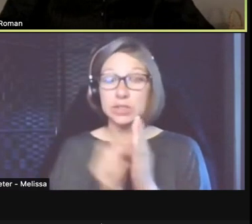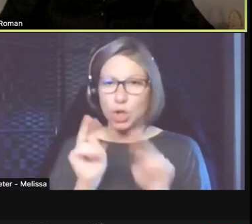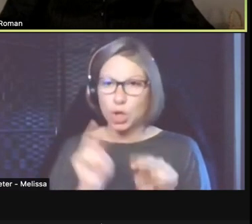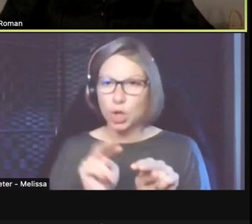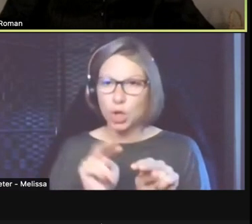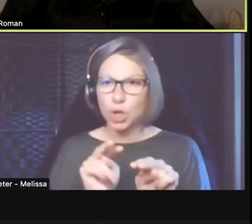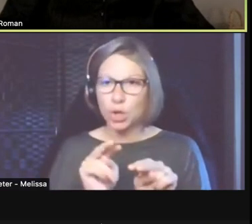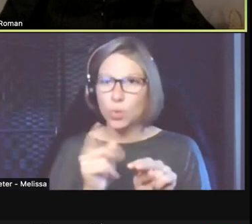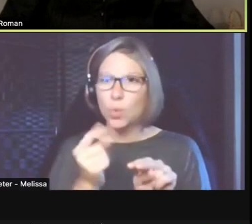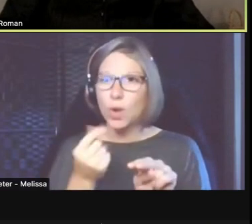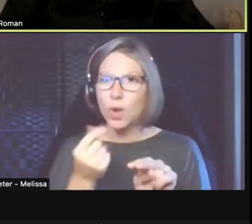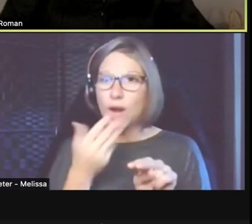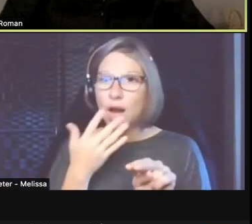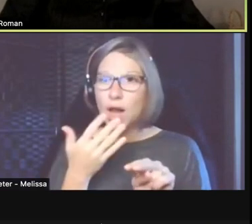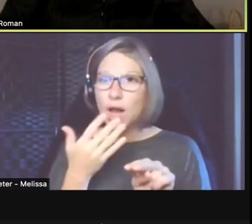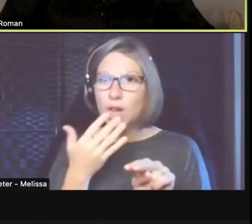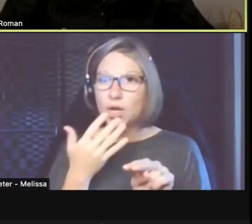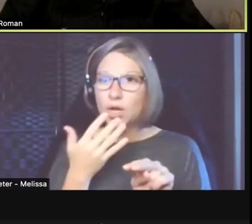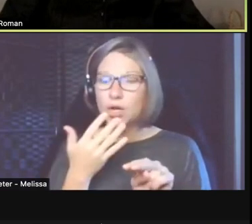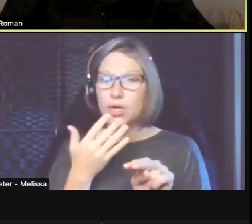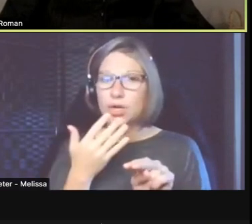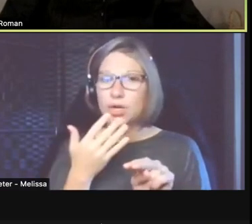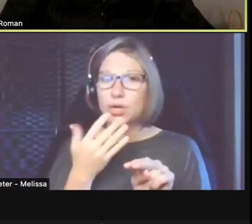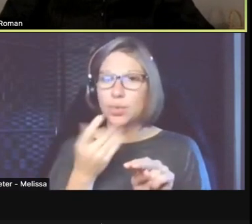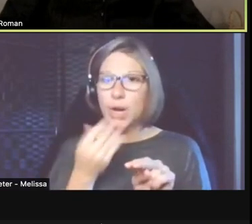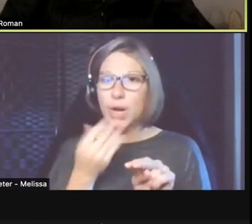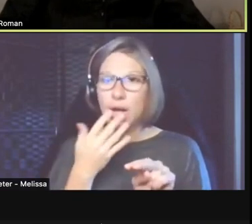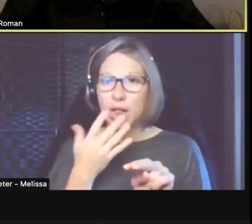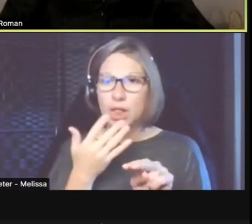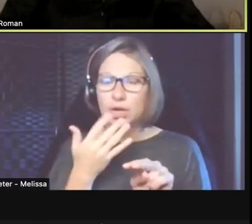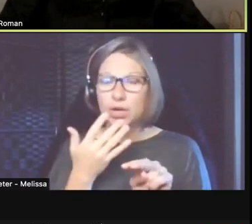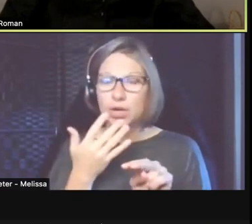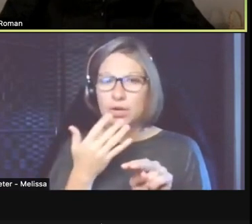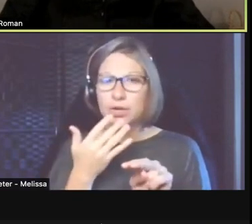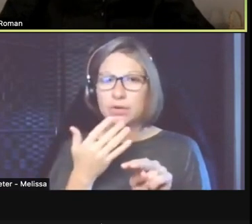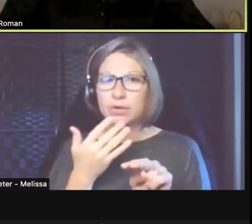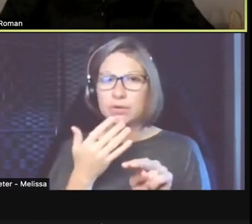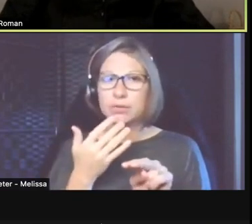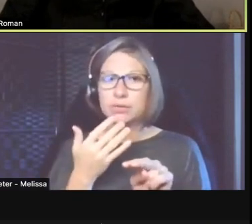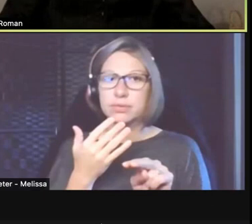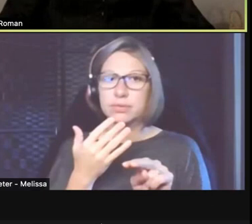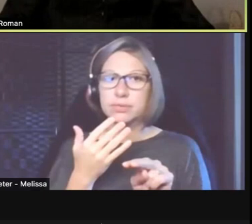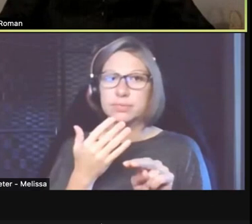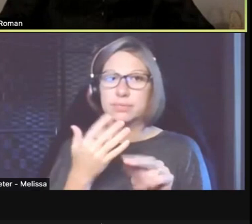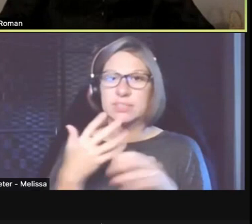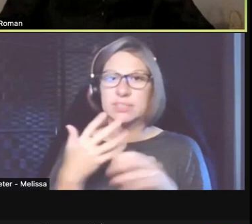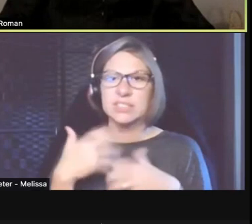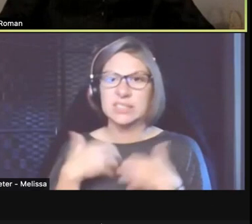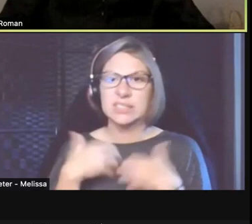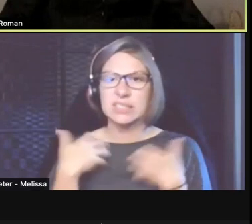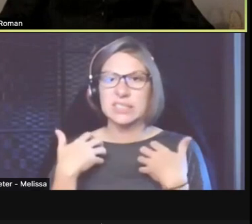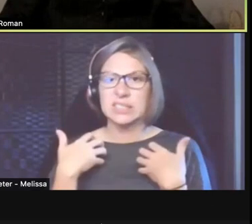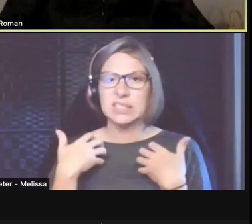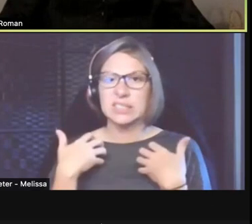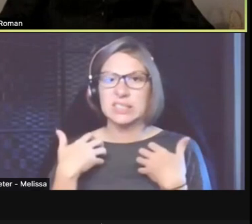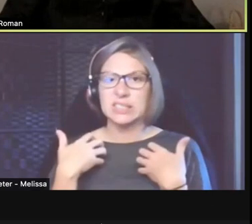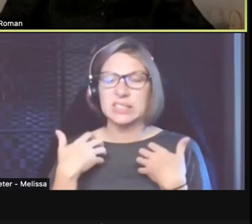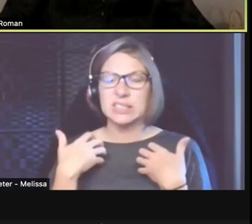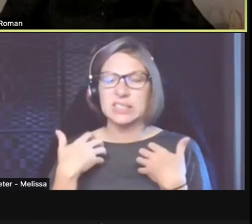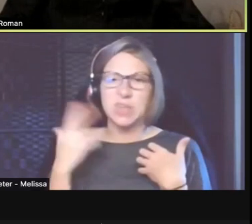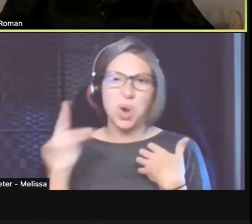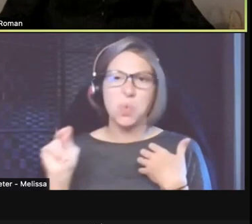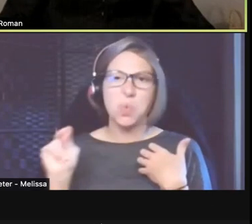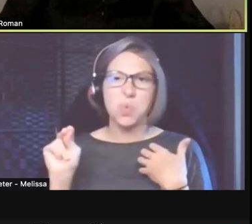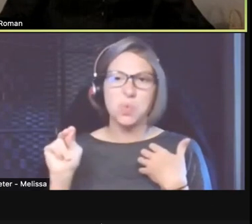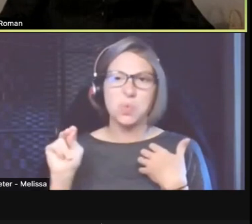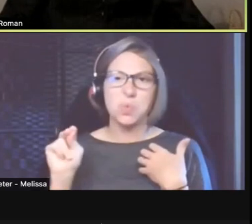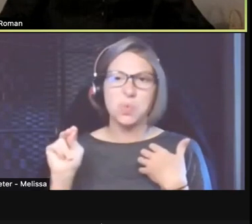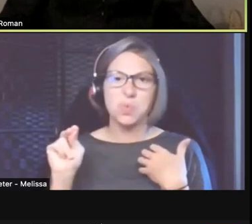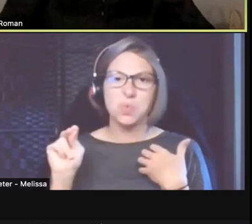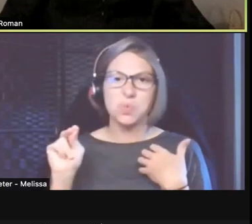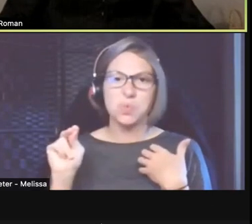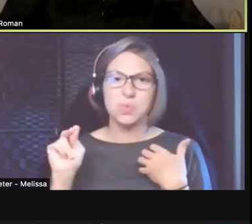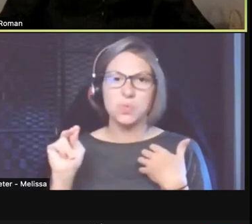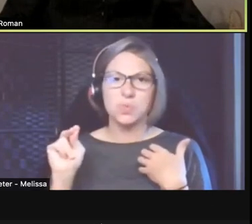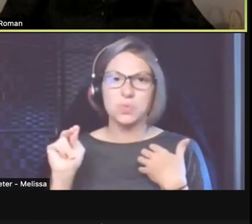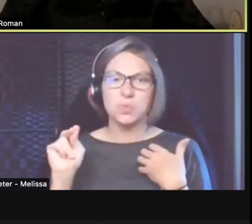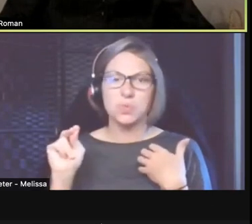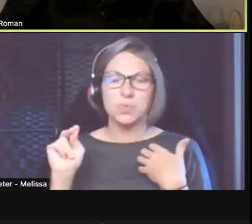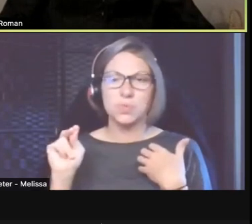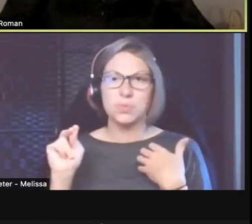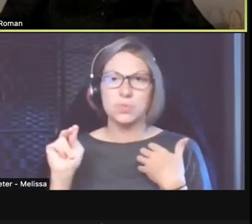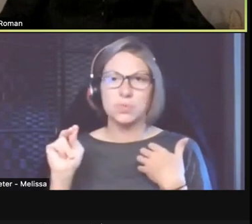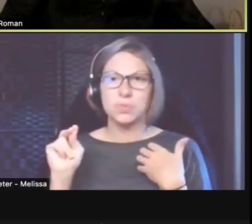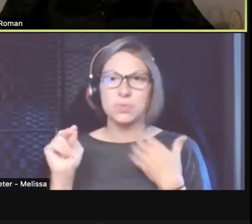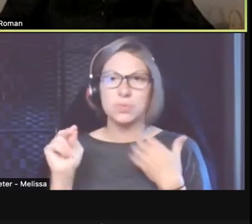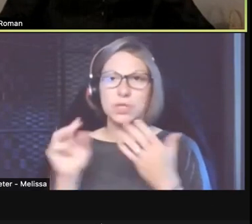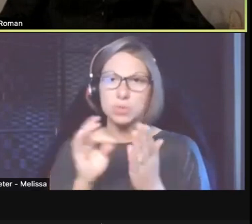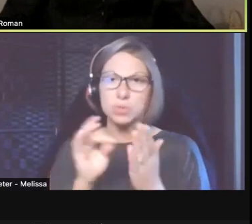What color is it, first off? Let's look at the color of it. Yeah, come here, let's look at it this way. Let me get a little picture. There. Let's zoom in.